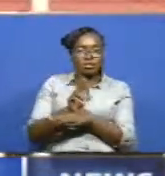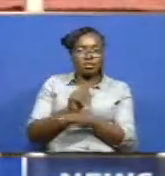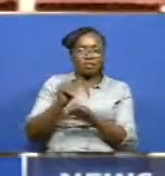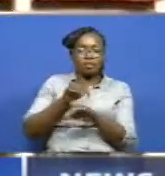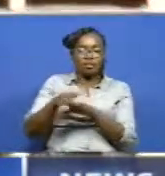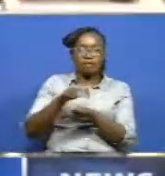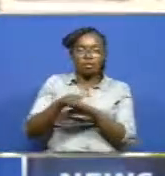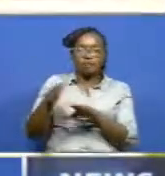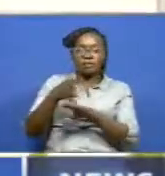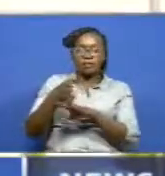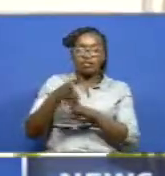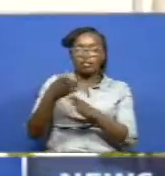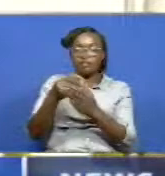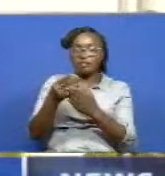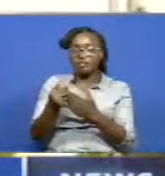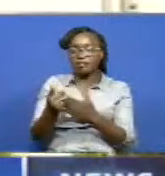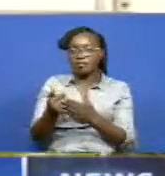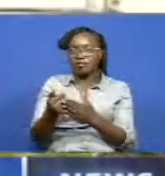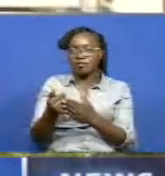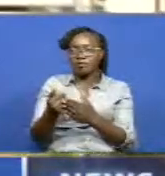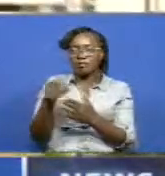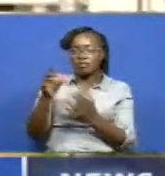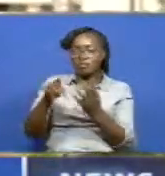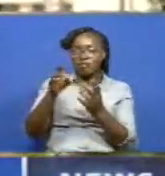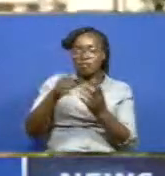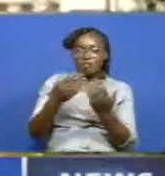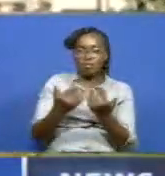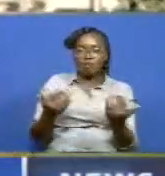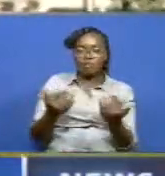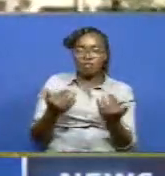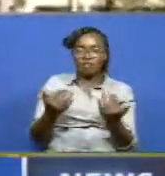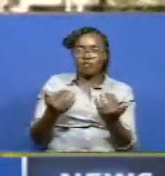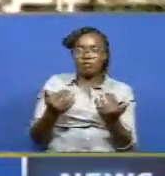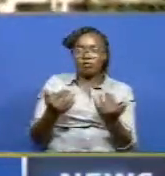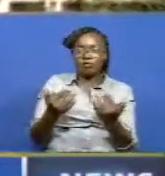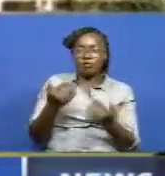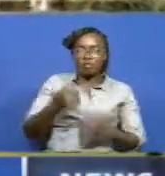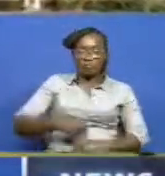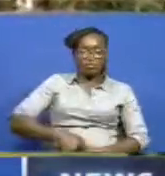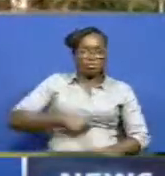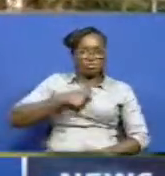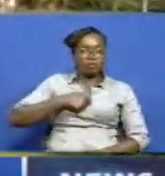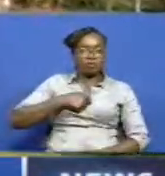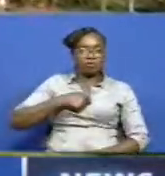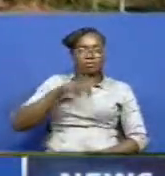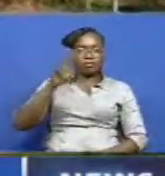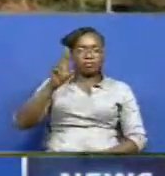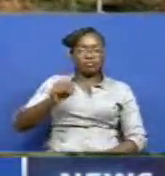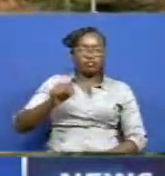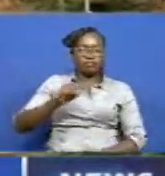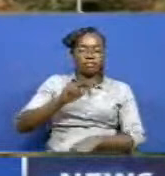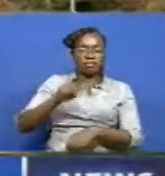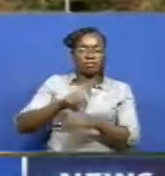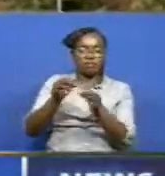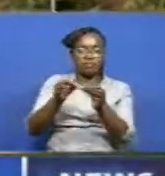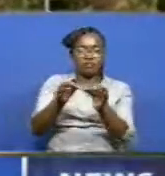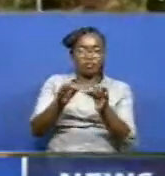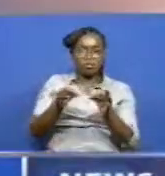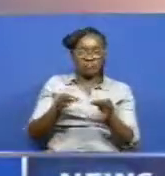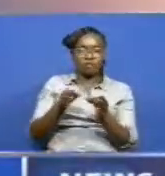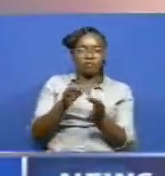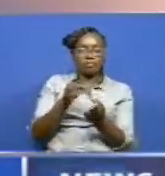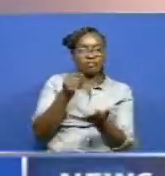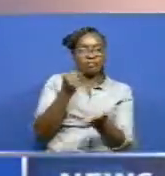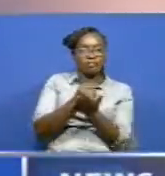of the fake money. Assorted documents, custom reflector jackets, United Nations and National Treasury stickers